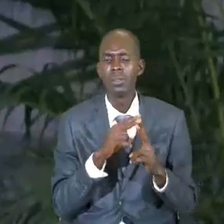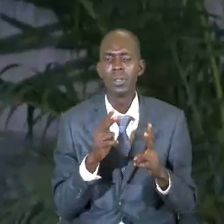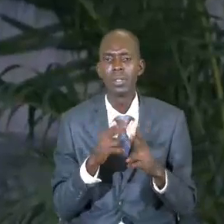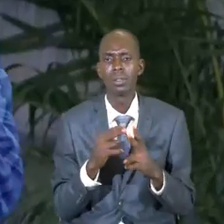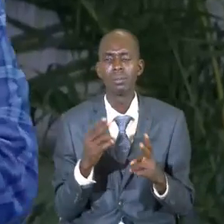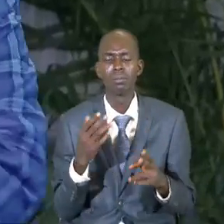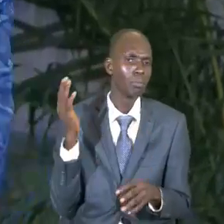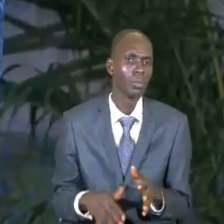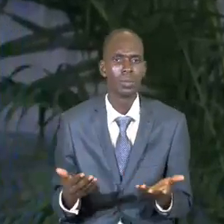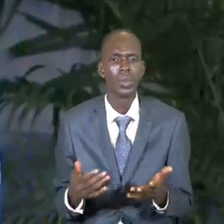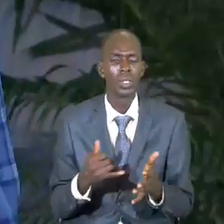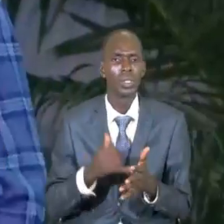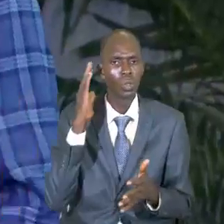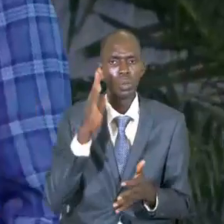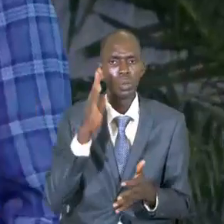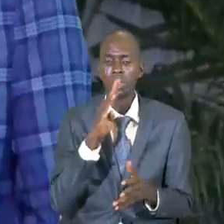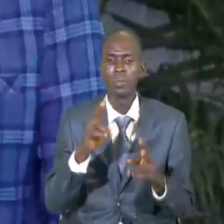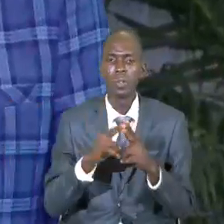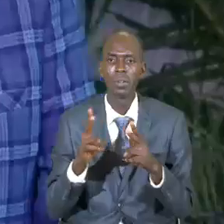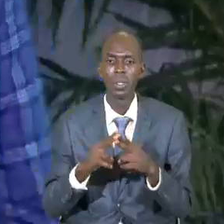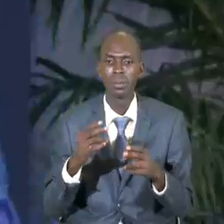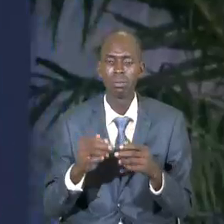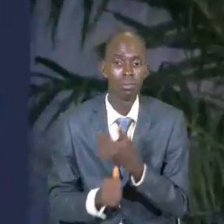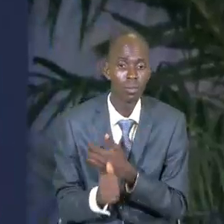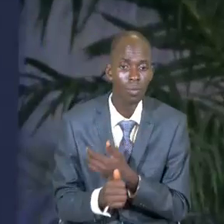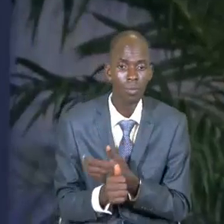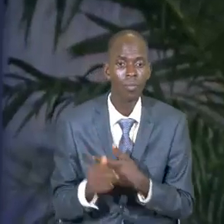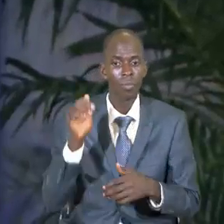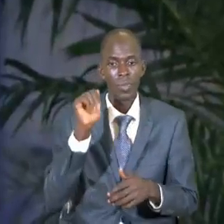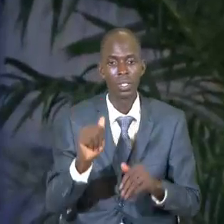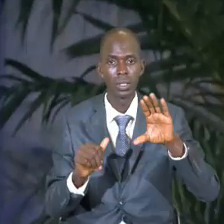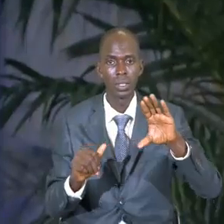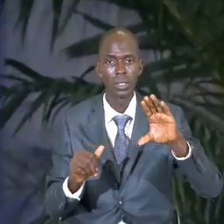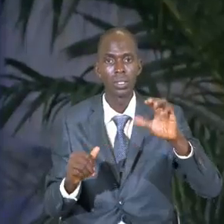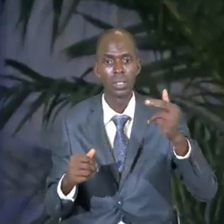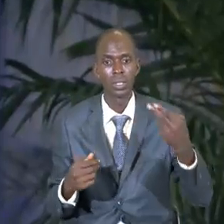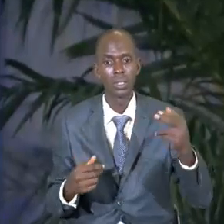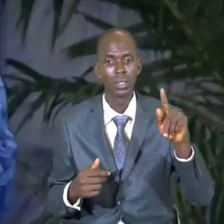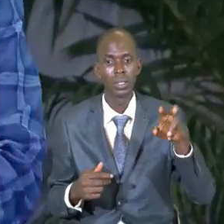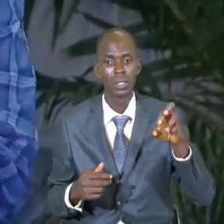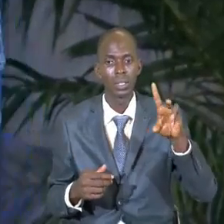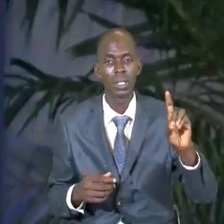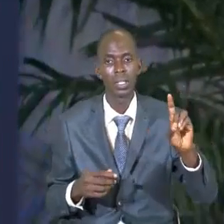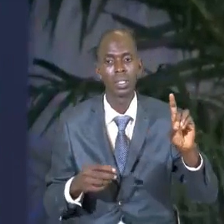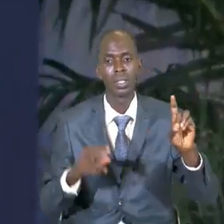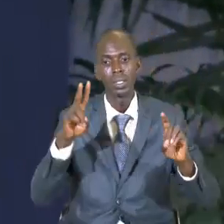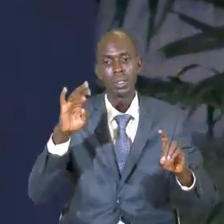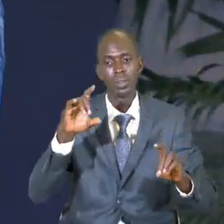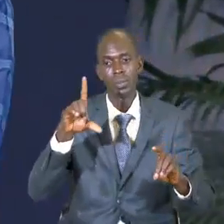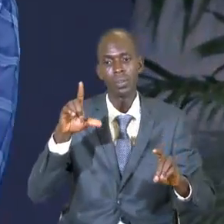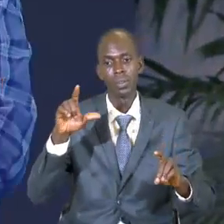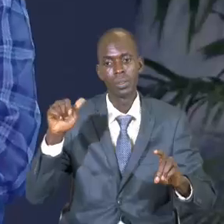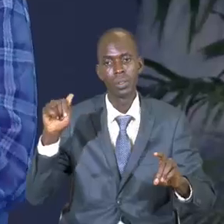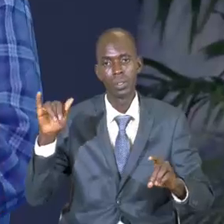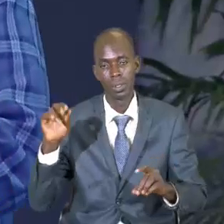very cruel. He could damage things. And they chartered him. He was a chartered villain. Number